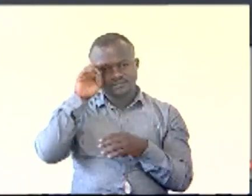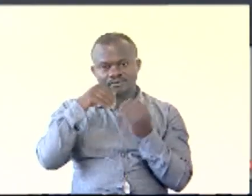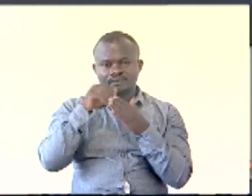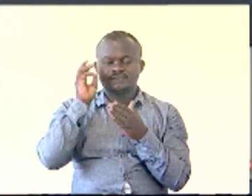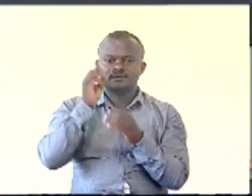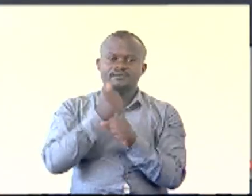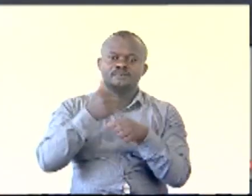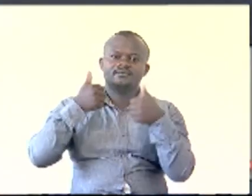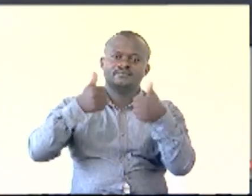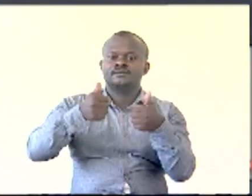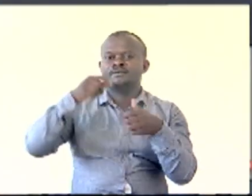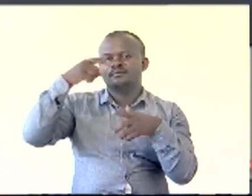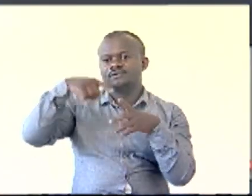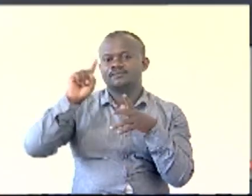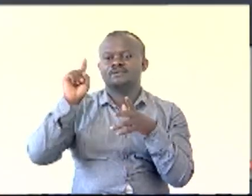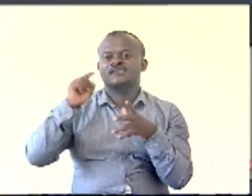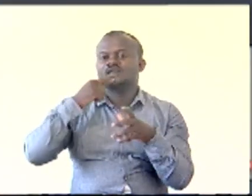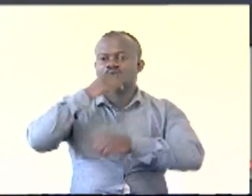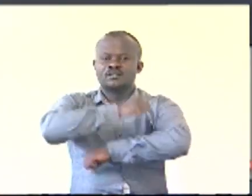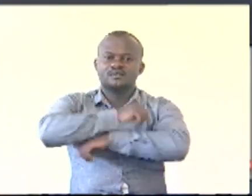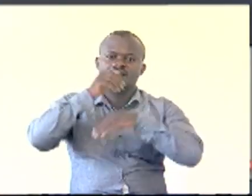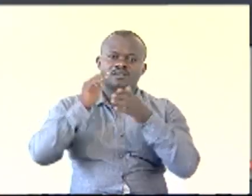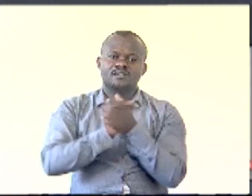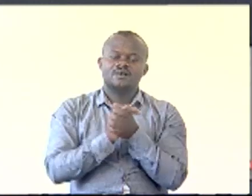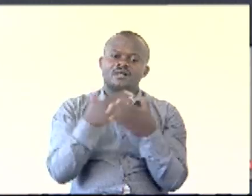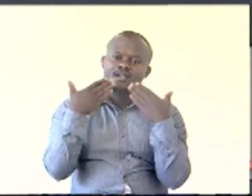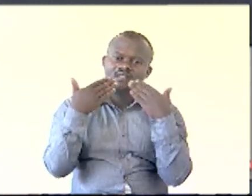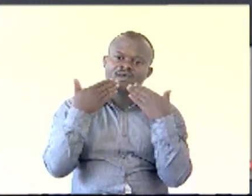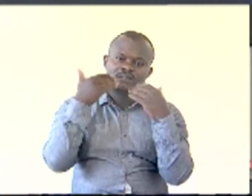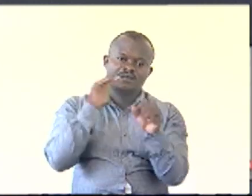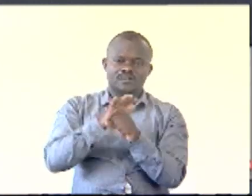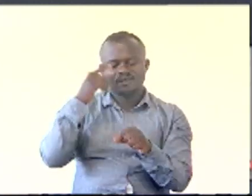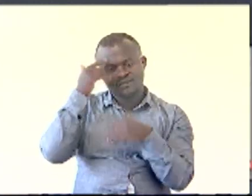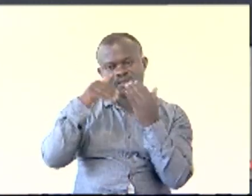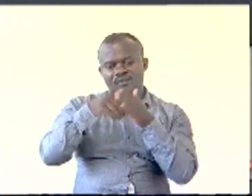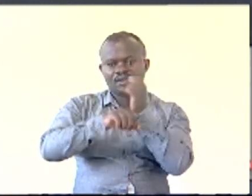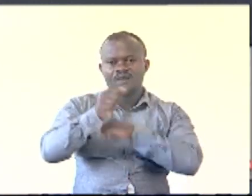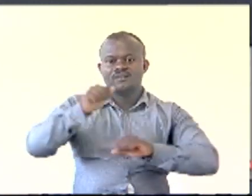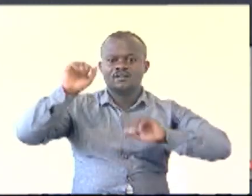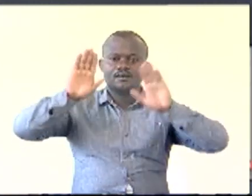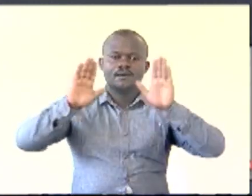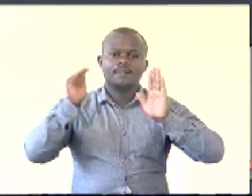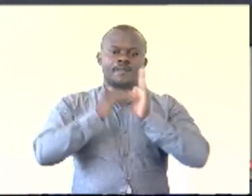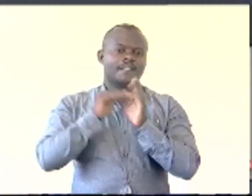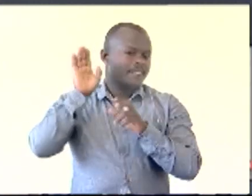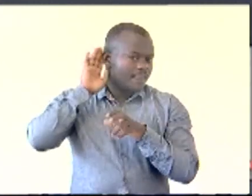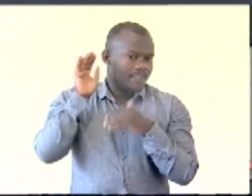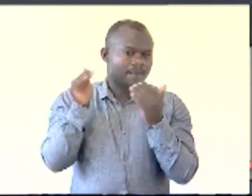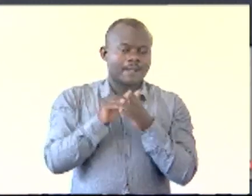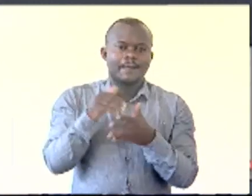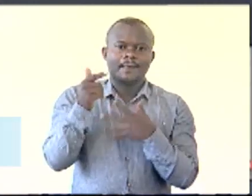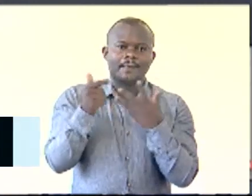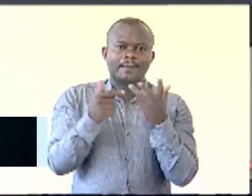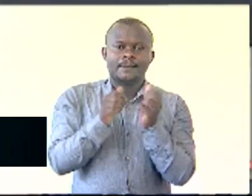get the correct answers. So students, thank you very much for your active participation and listening and being with me